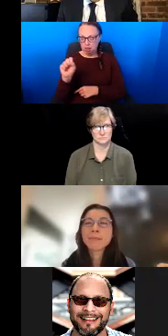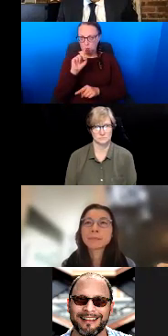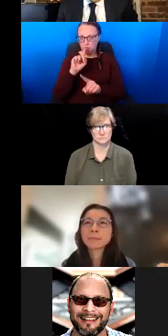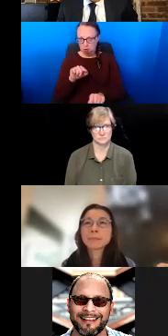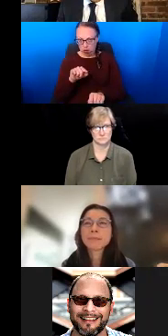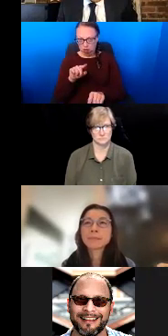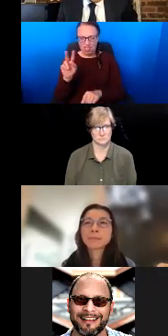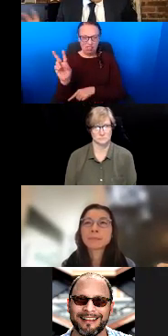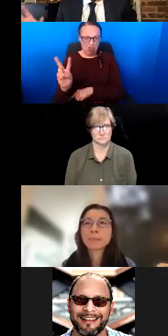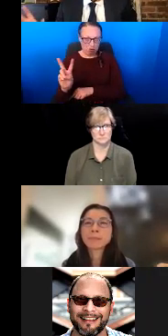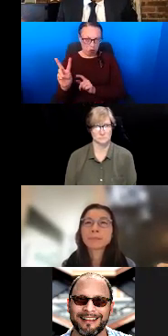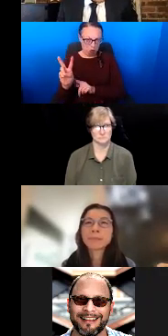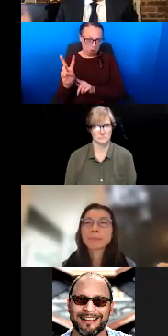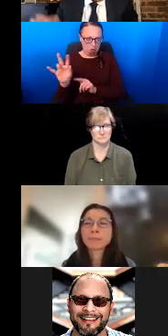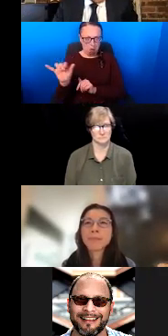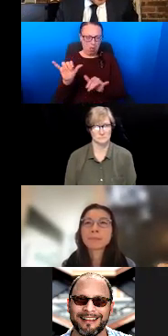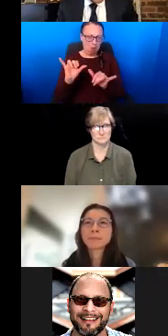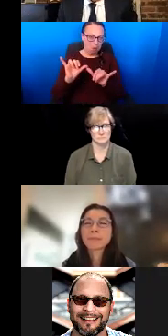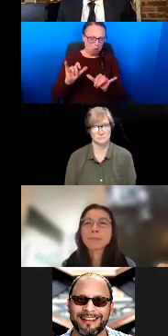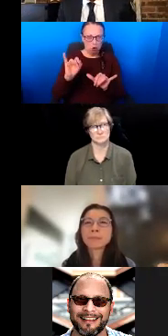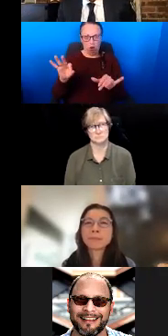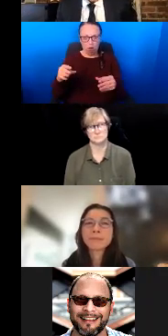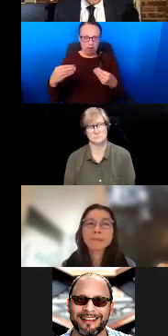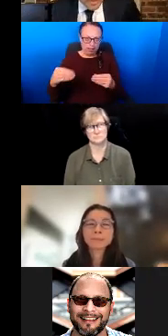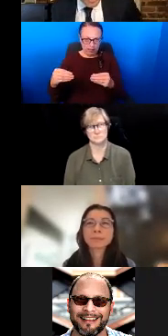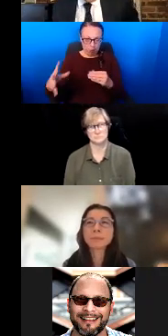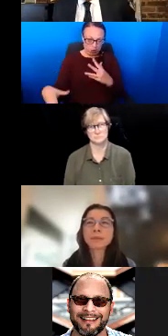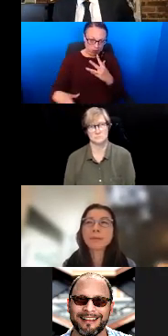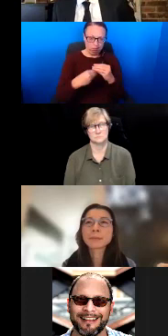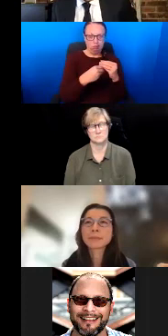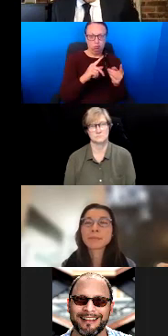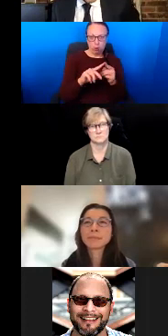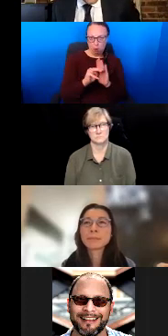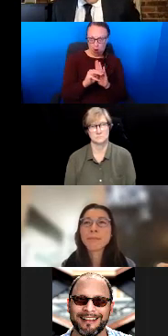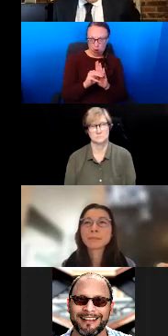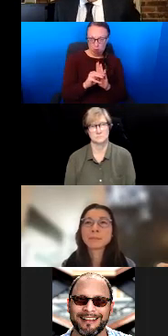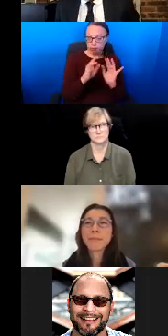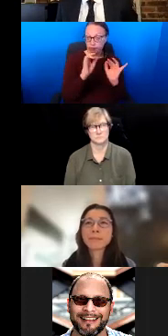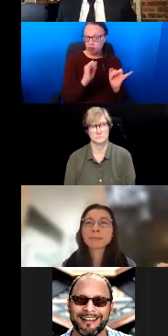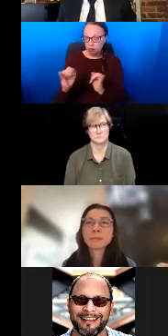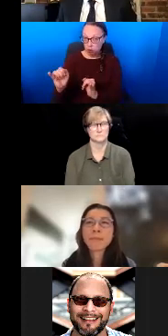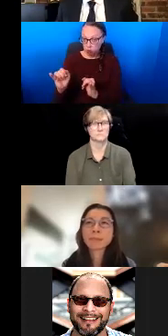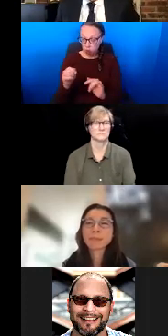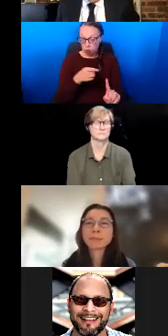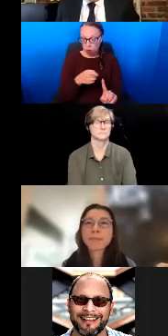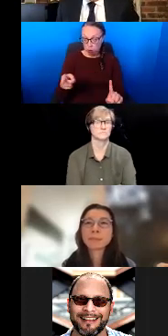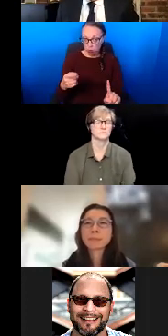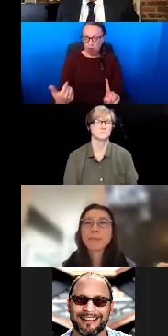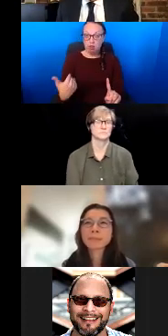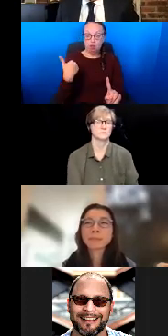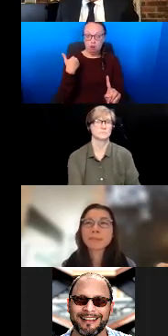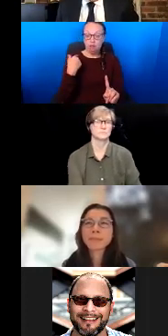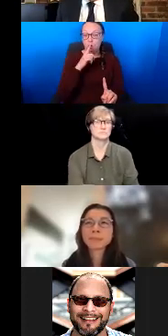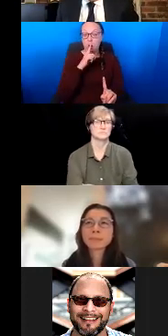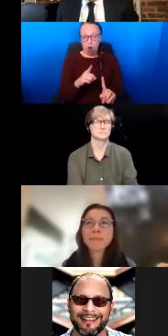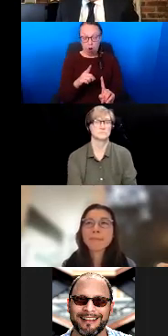a variable, think of it as a measure of plasticity, we throw it into our model. Well, in the individuals who are